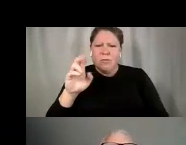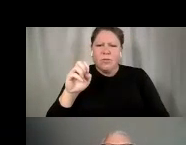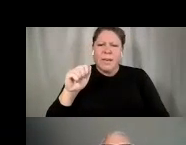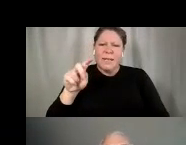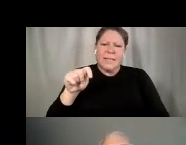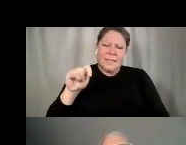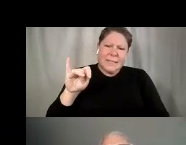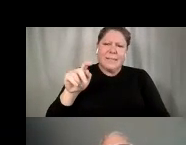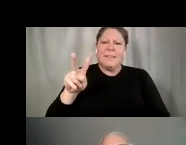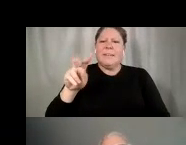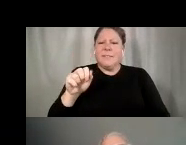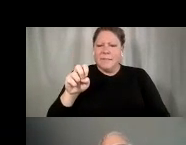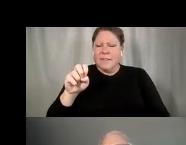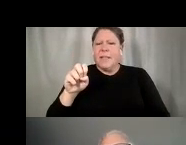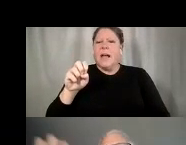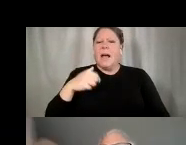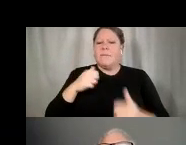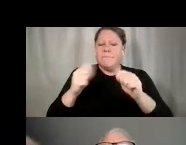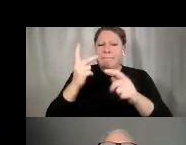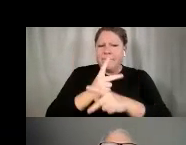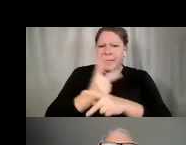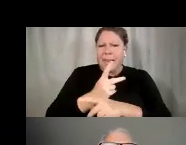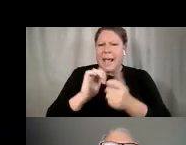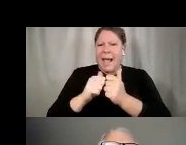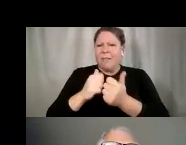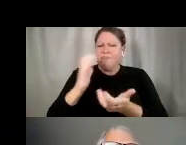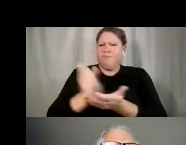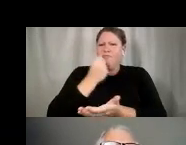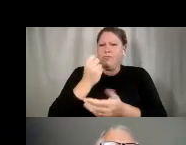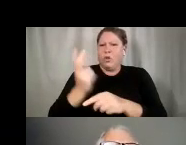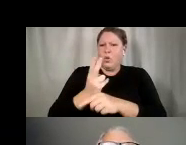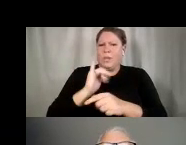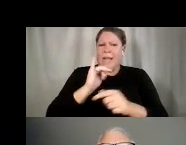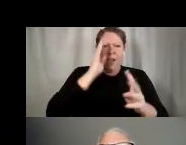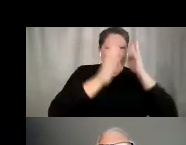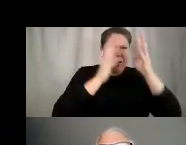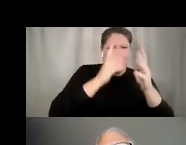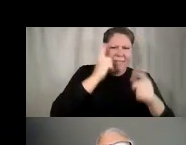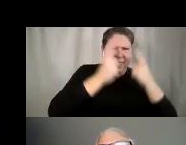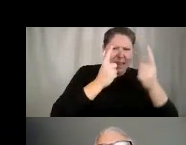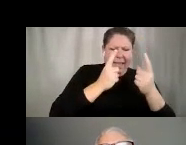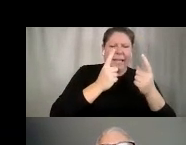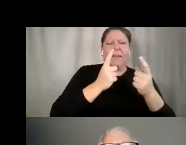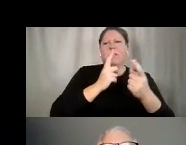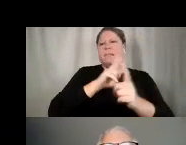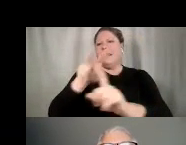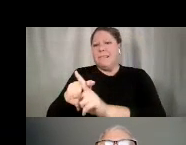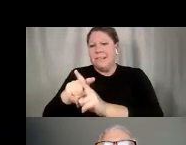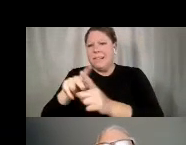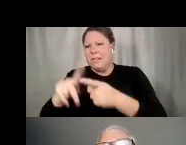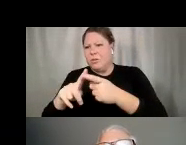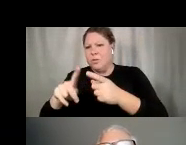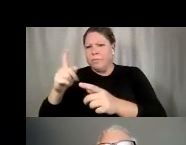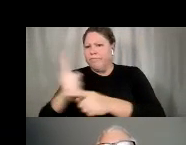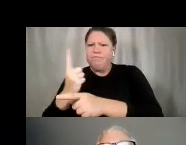how to leverage and apply creative thinking principles to be able to get people thinking creatively. These are